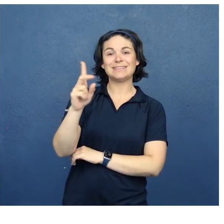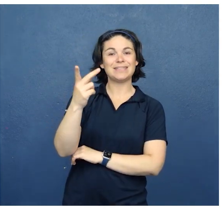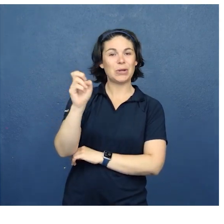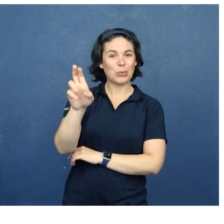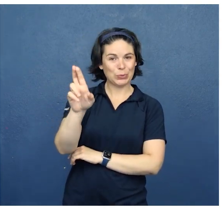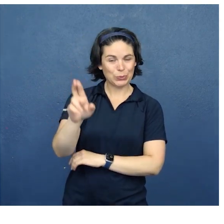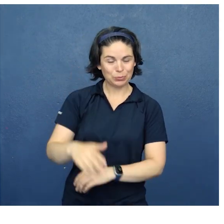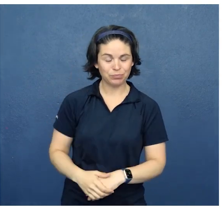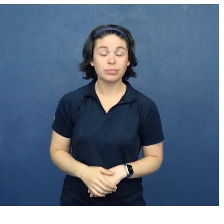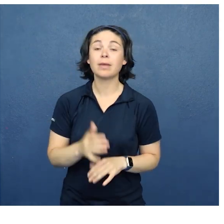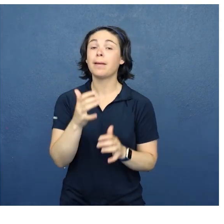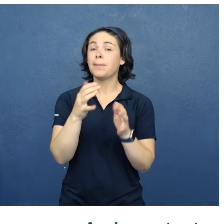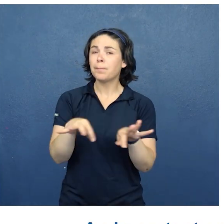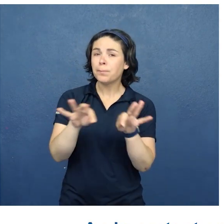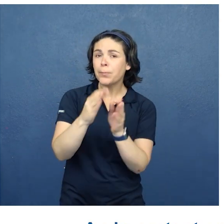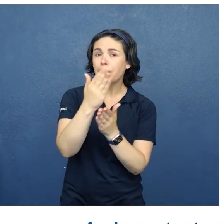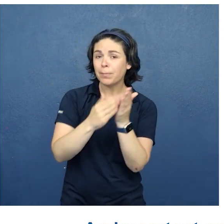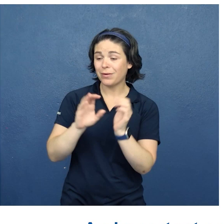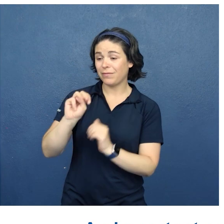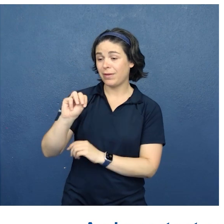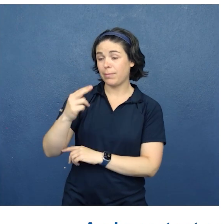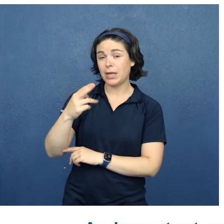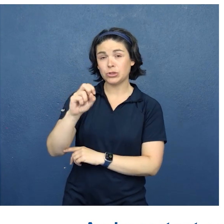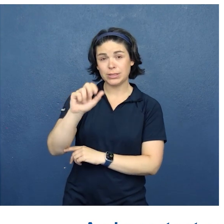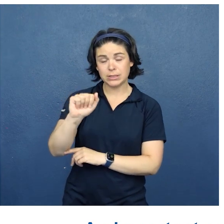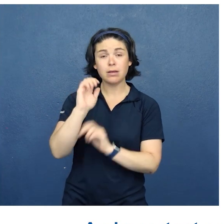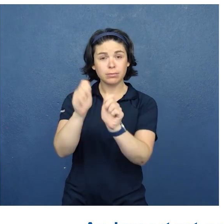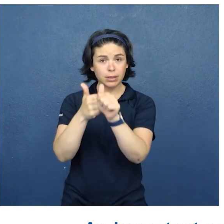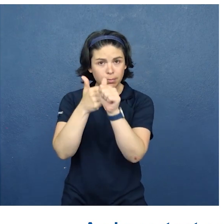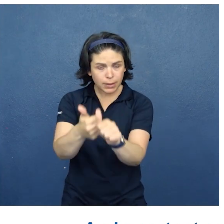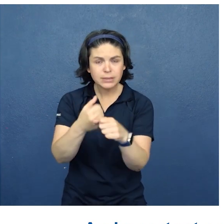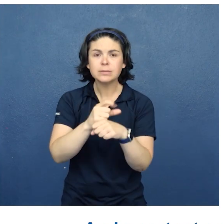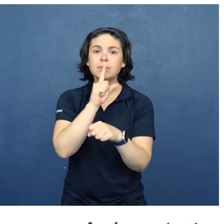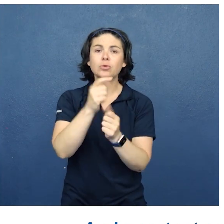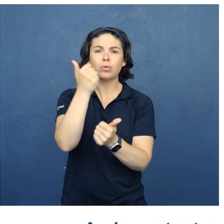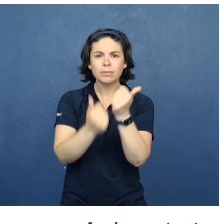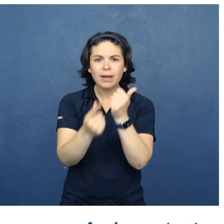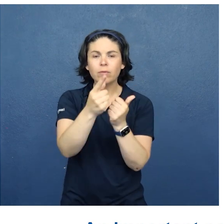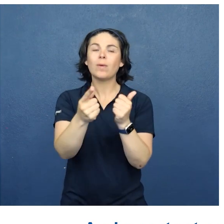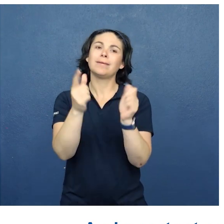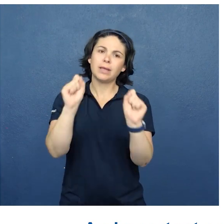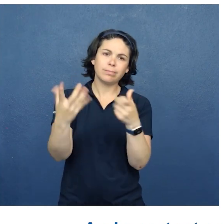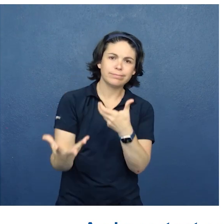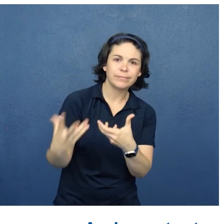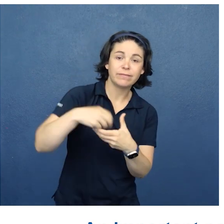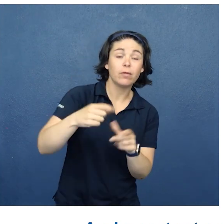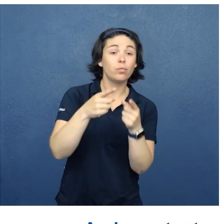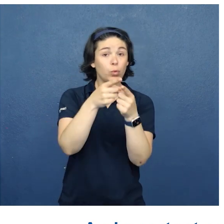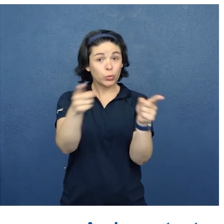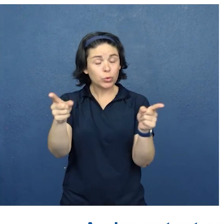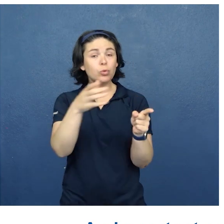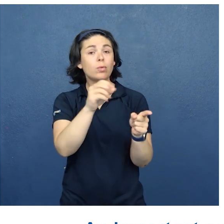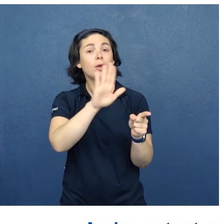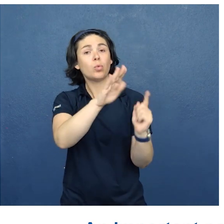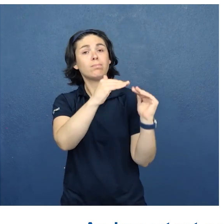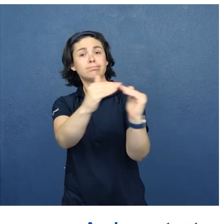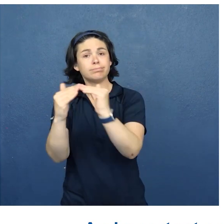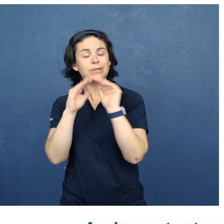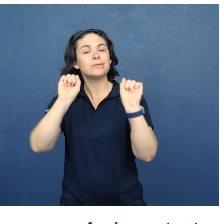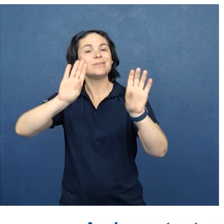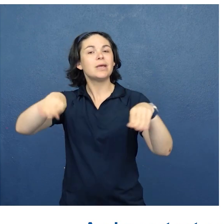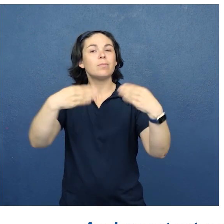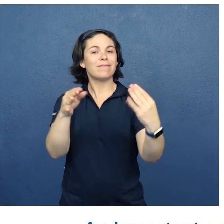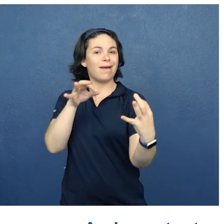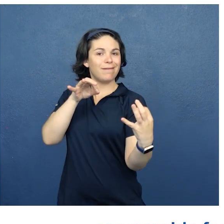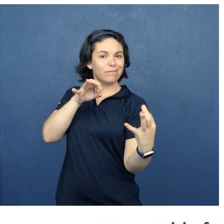stakeholder. An important part of MHSA compliance is ensuring an active stakeholder process where you and people like you